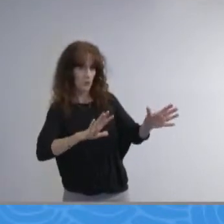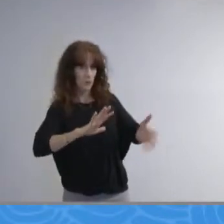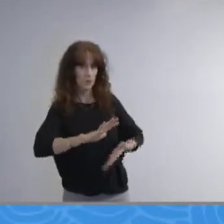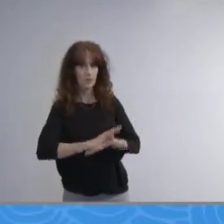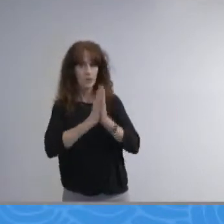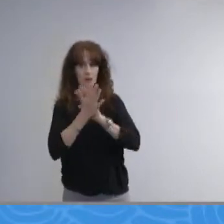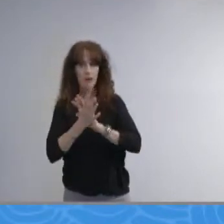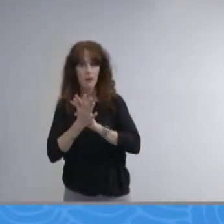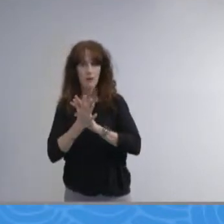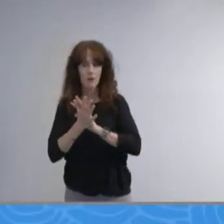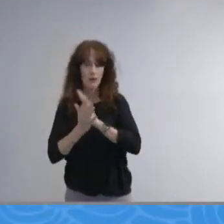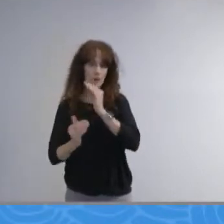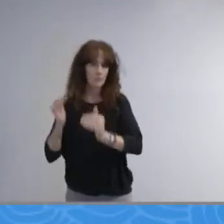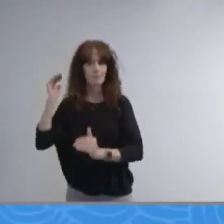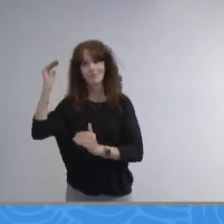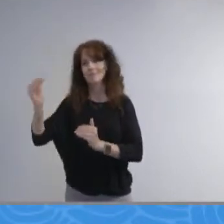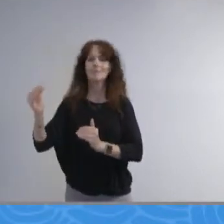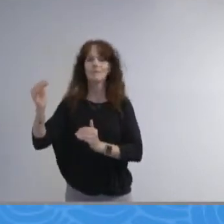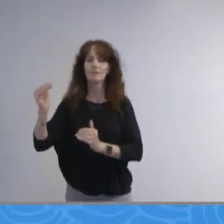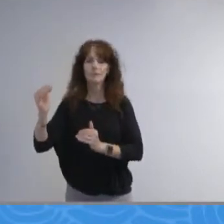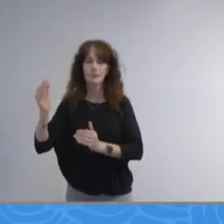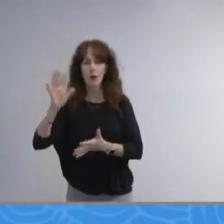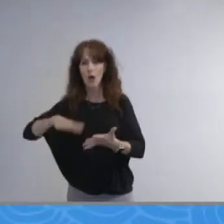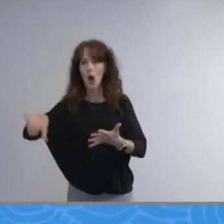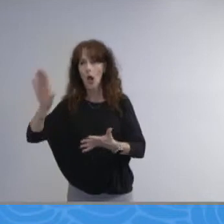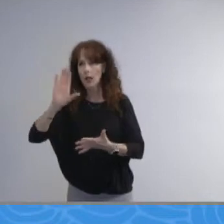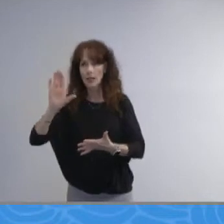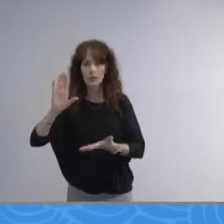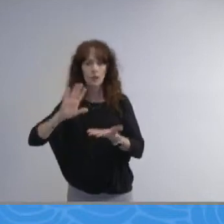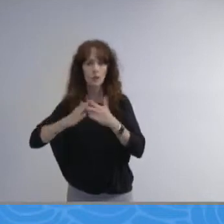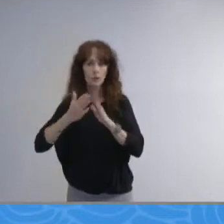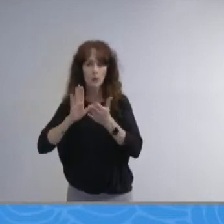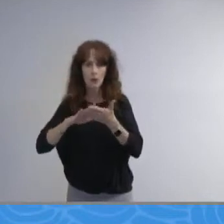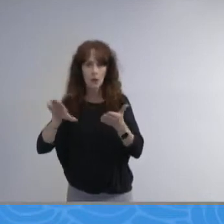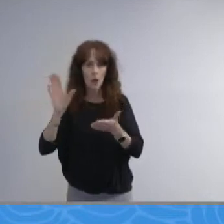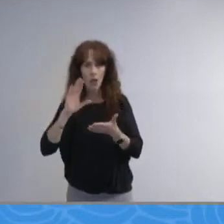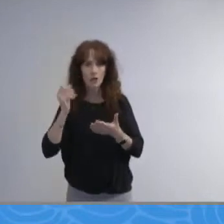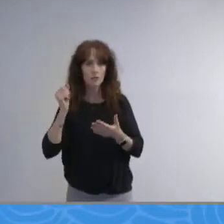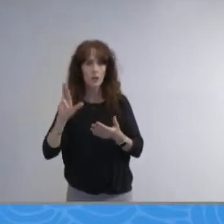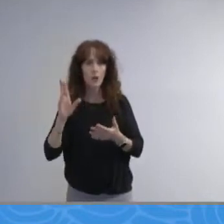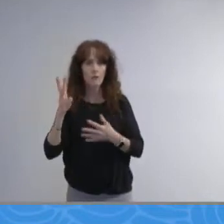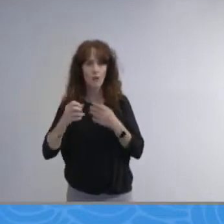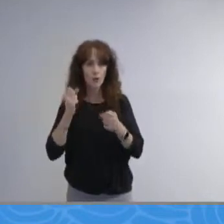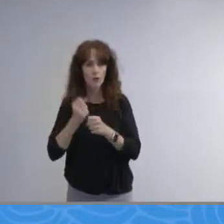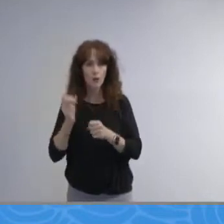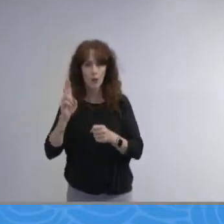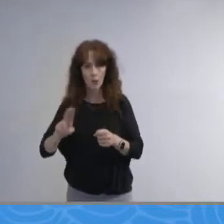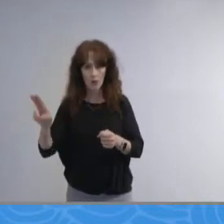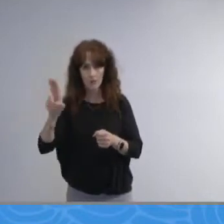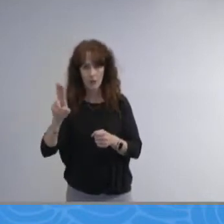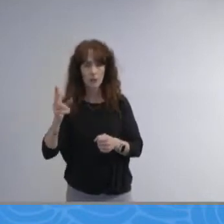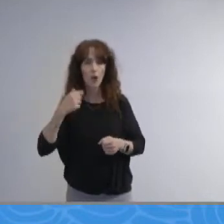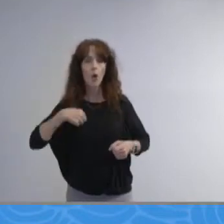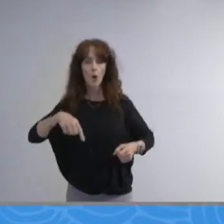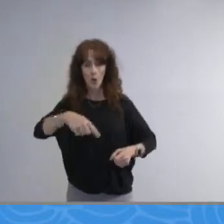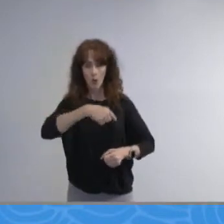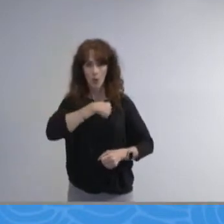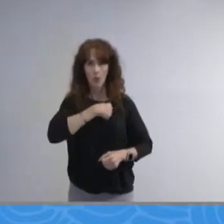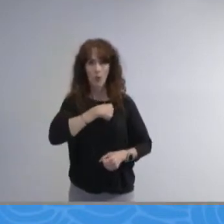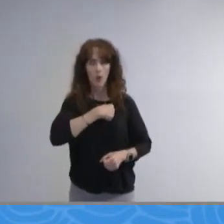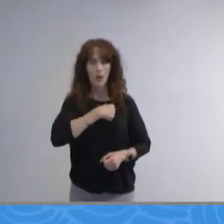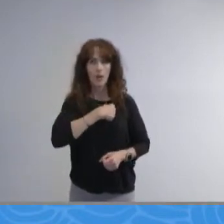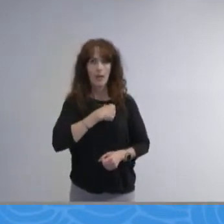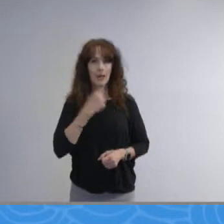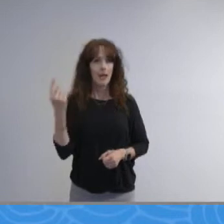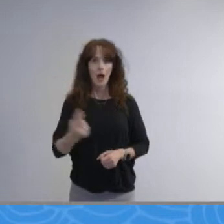into schooling to, like college or, community college or for your university. So we, one of the things